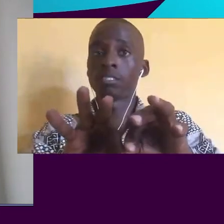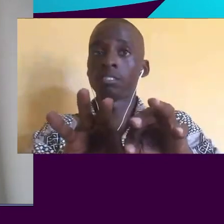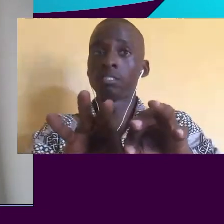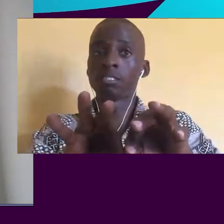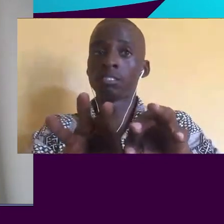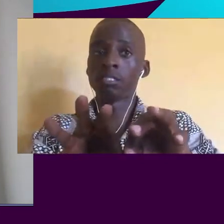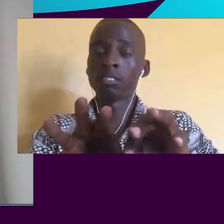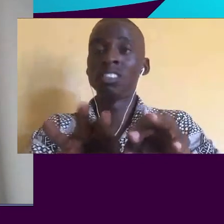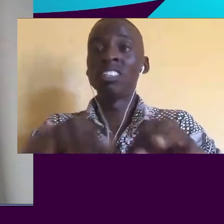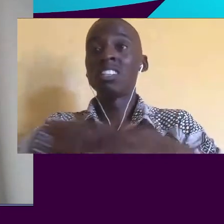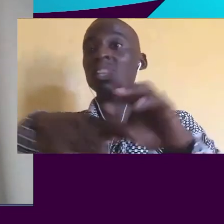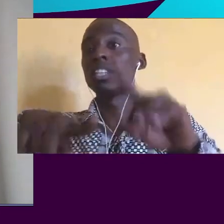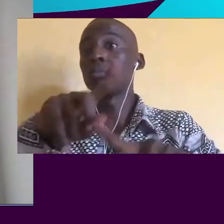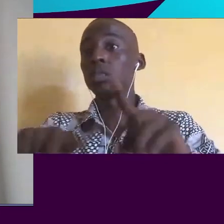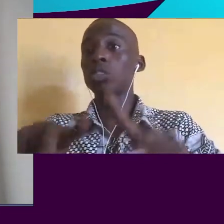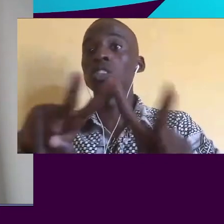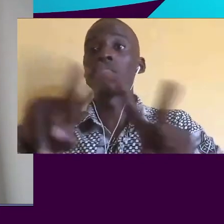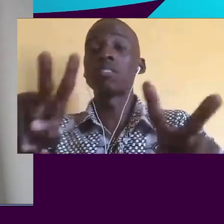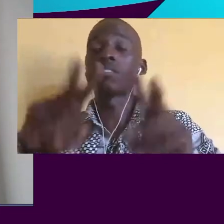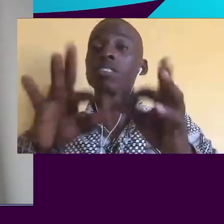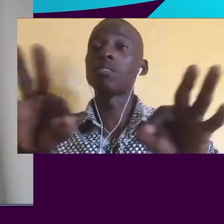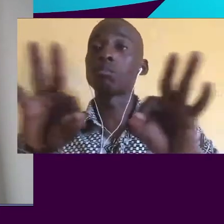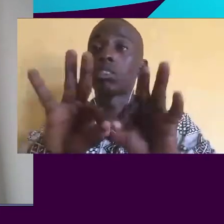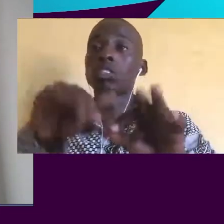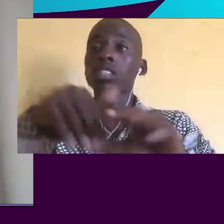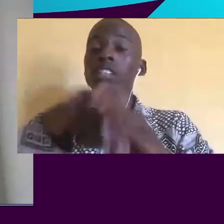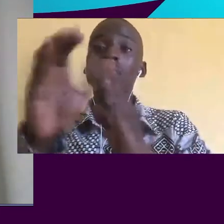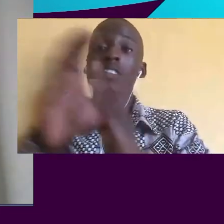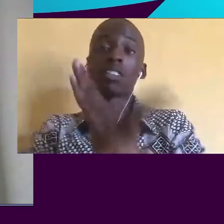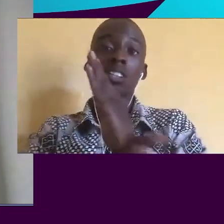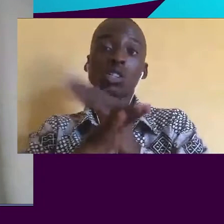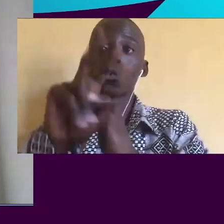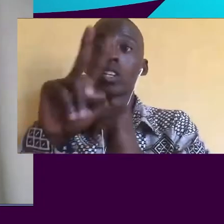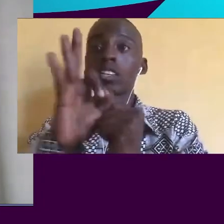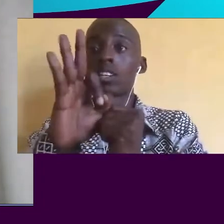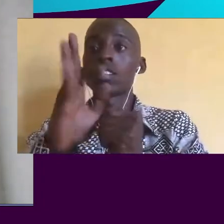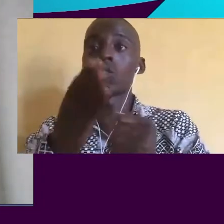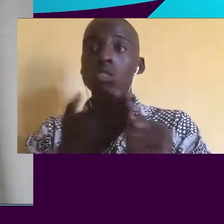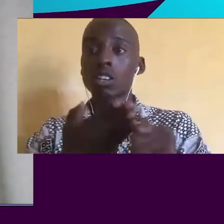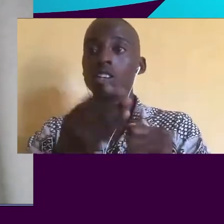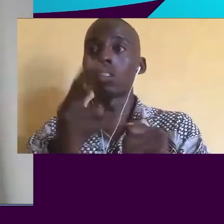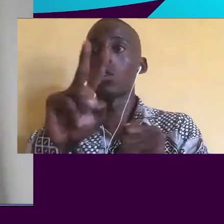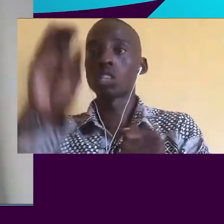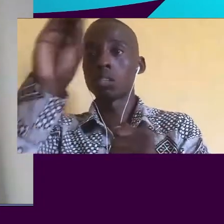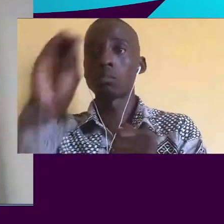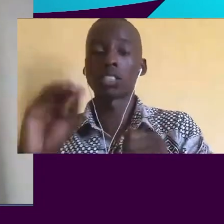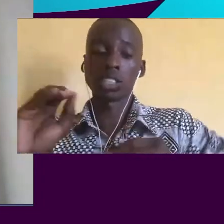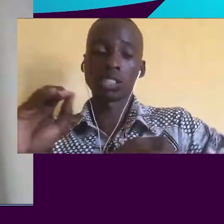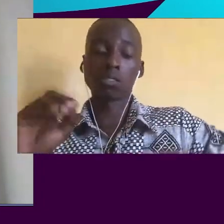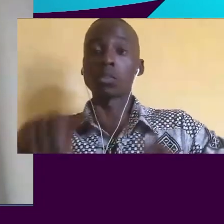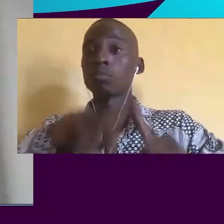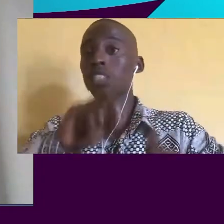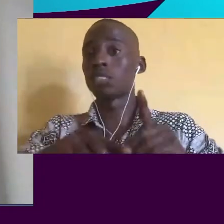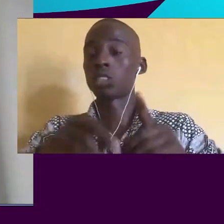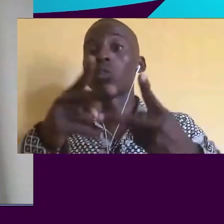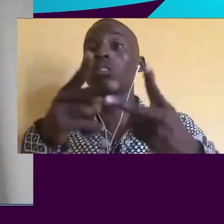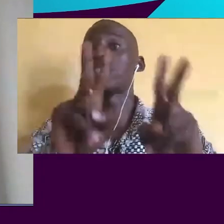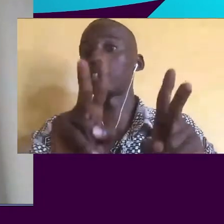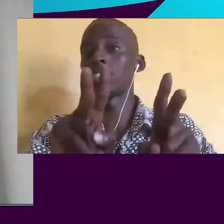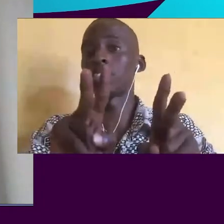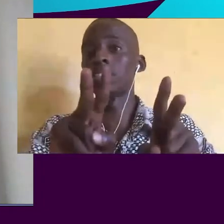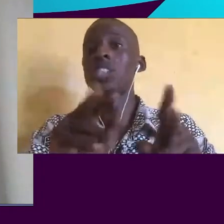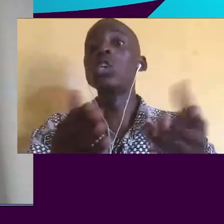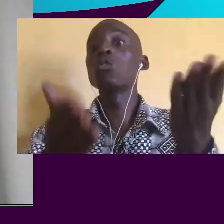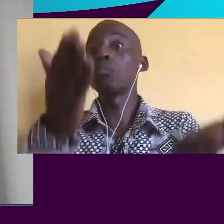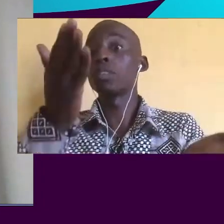was really striking. So in 2013, we only had 20% of female participants, and that's when we started measuring it. So before that, we